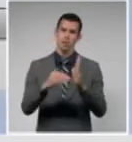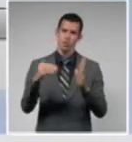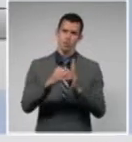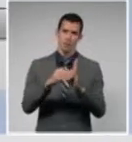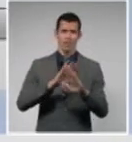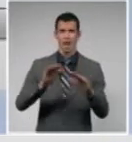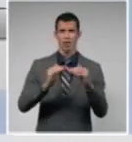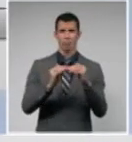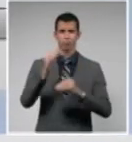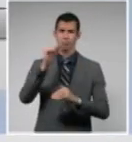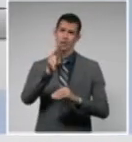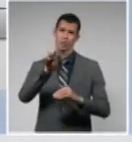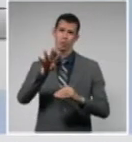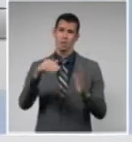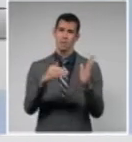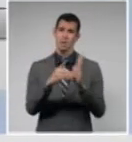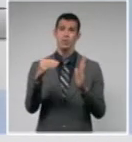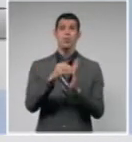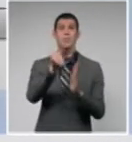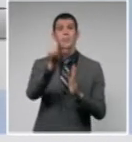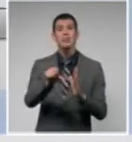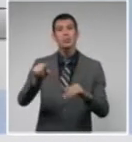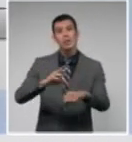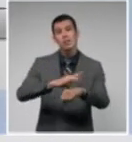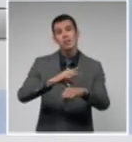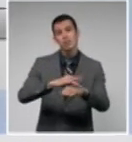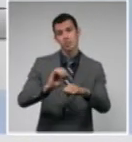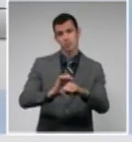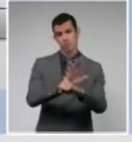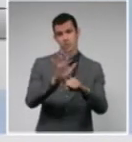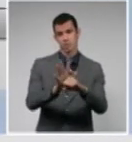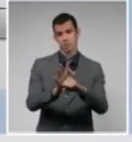15,018,149 people to have been diagnosed with the virus.